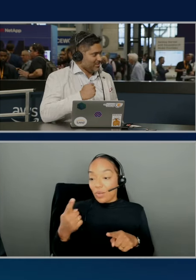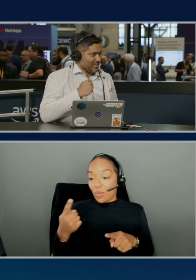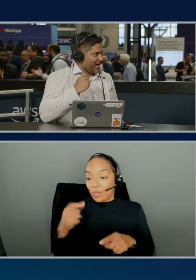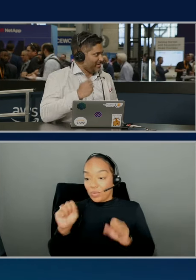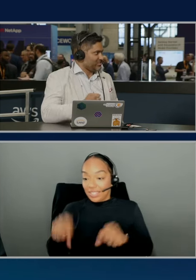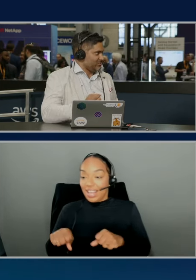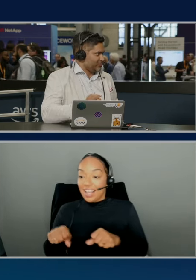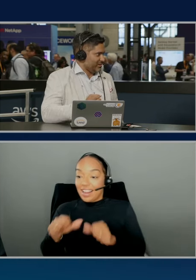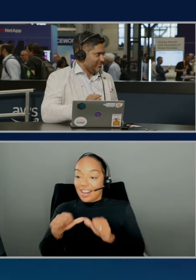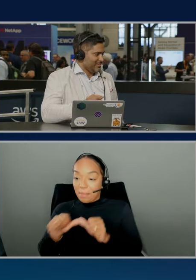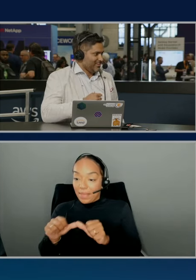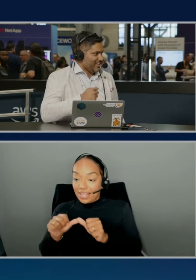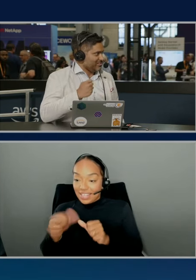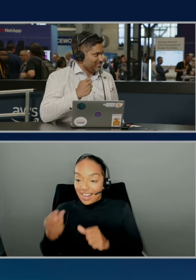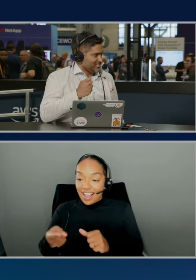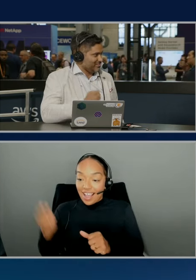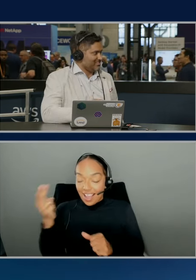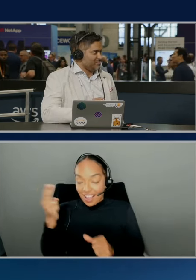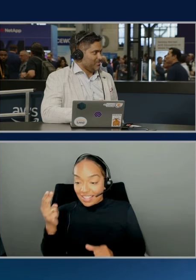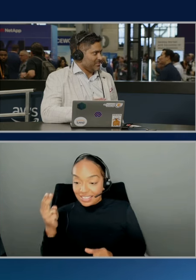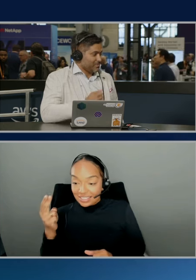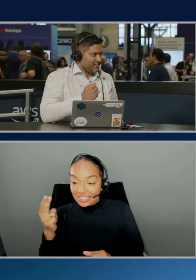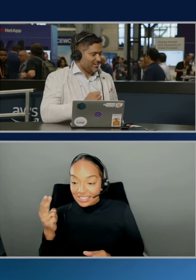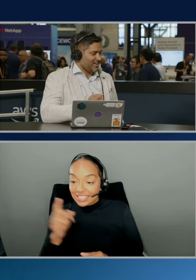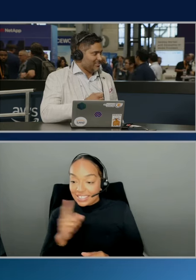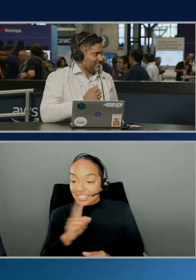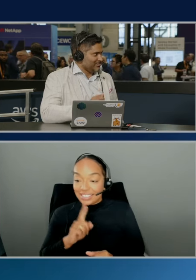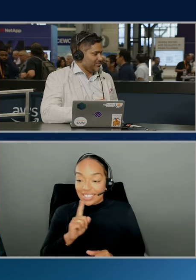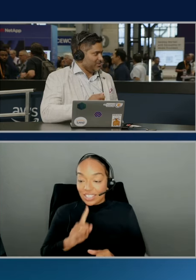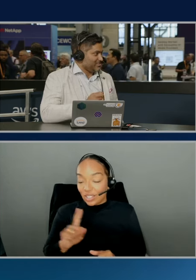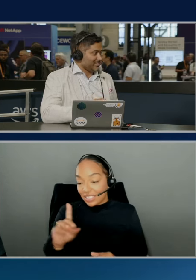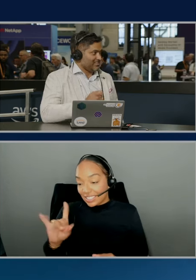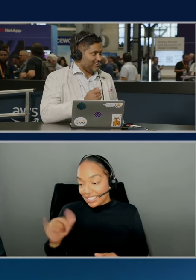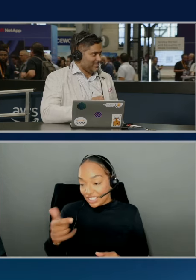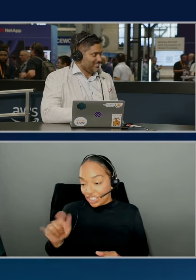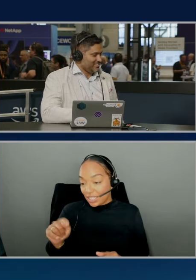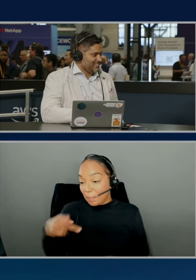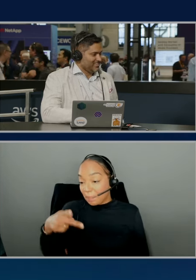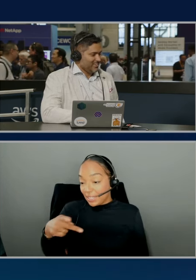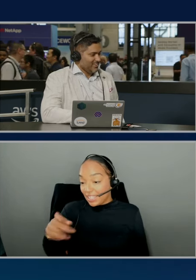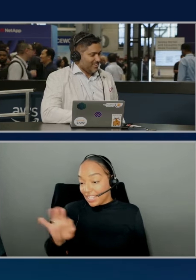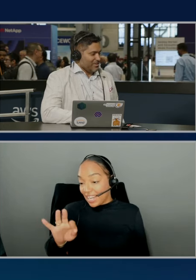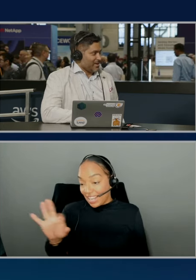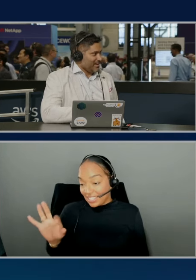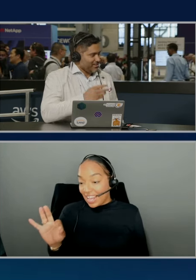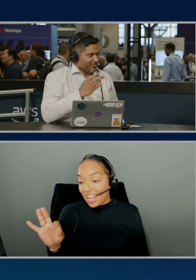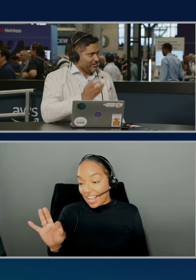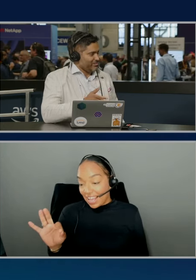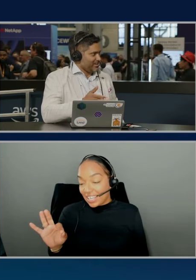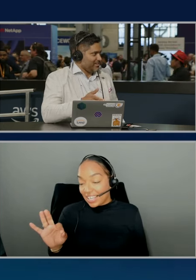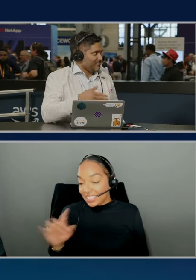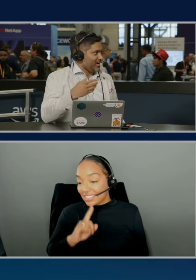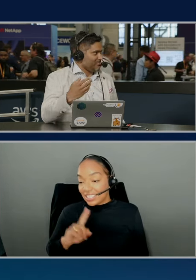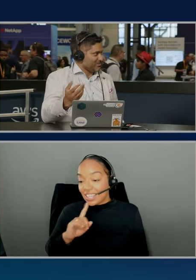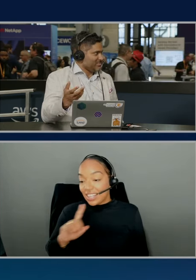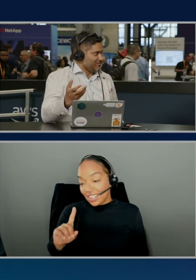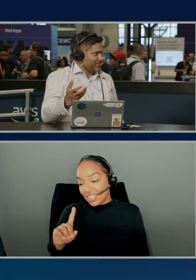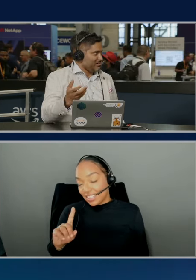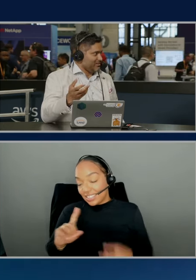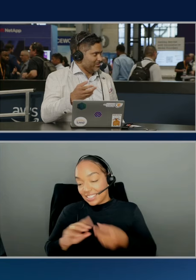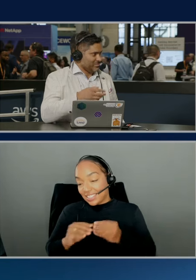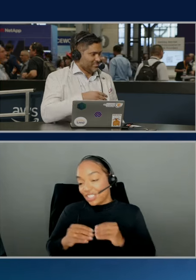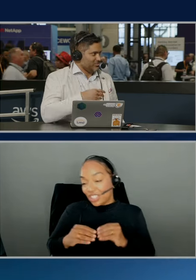of the highest throughput at the P99 single-digit millisecond latencies at greater than